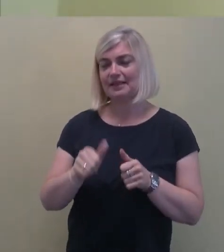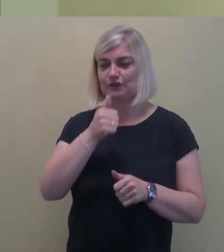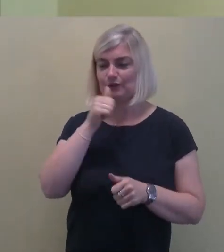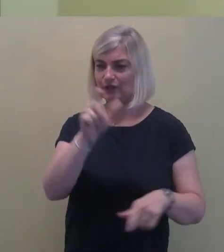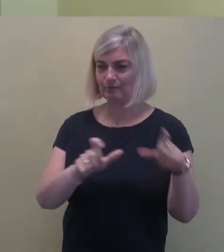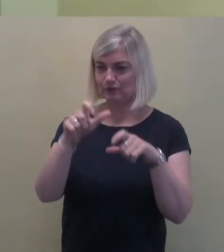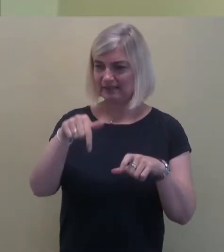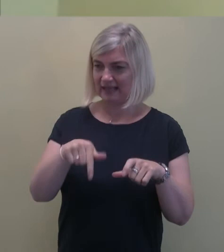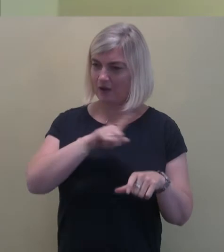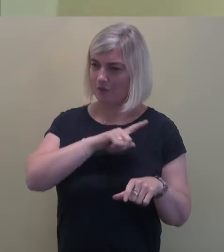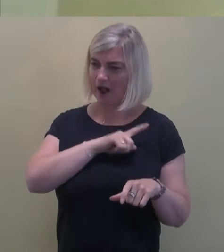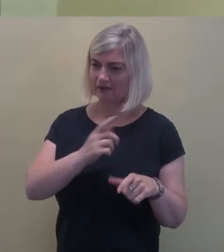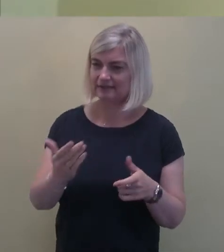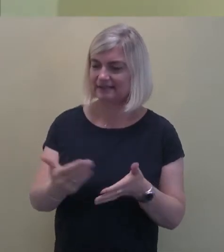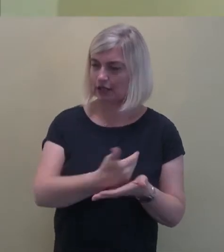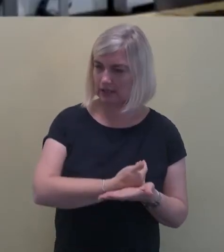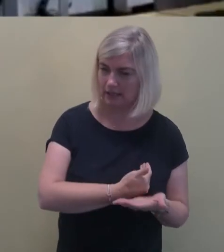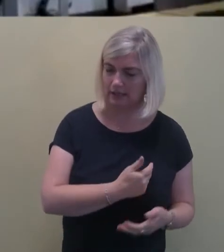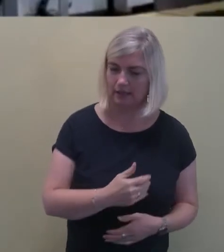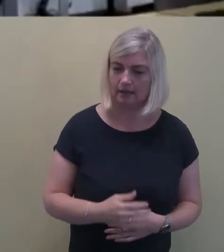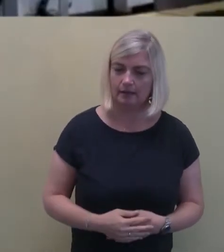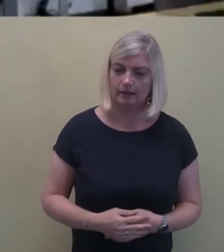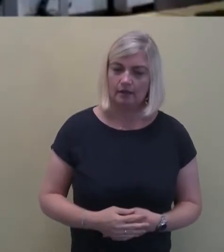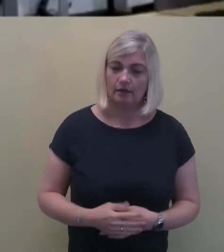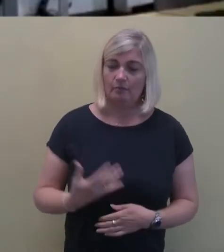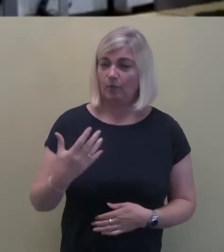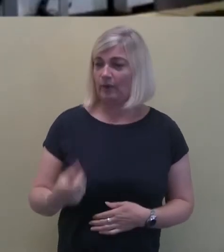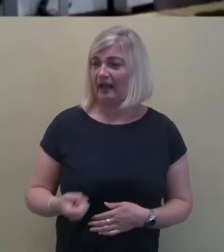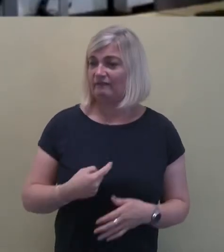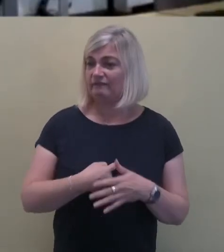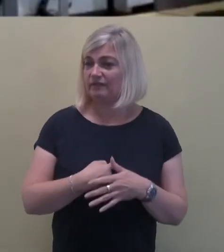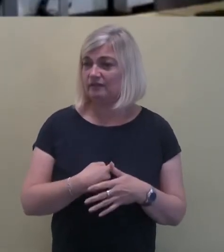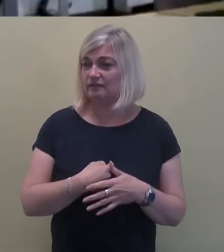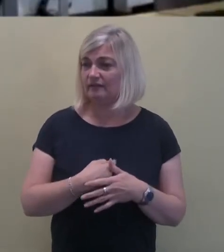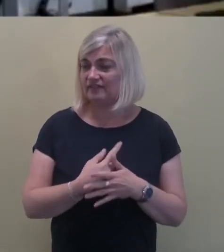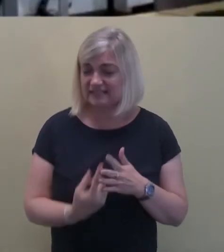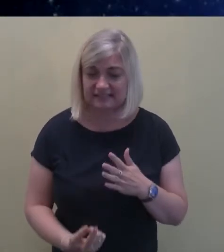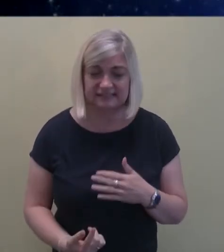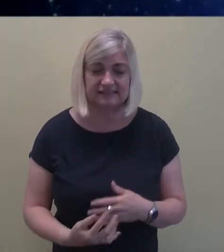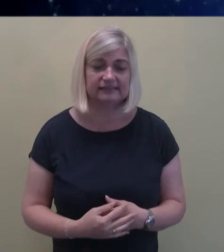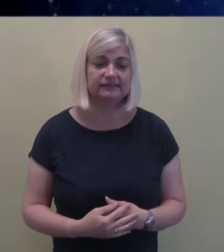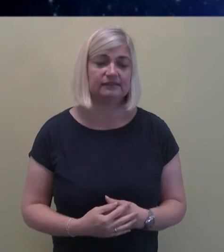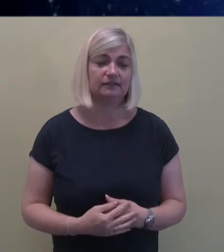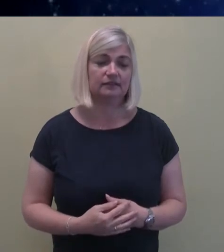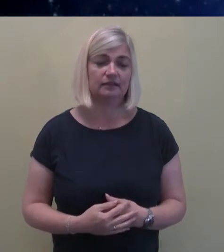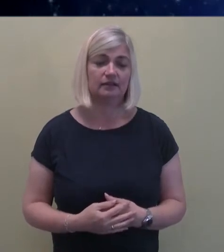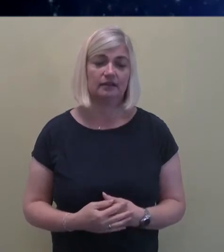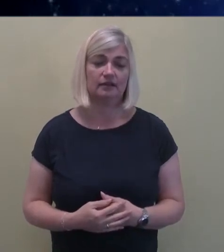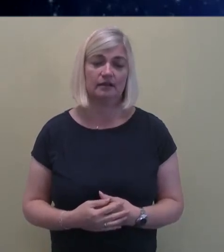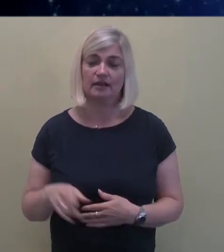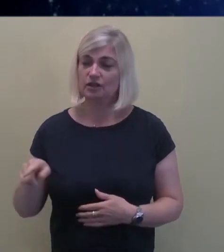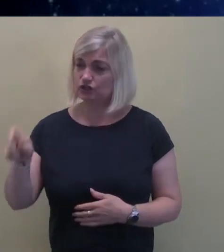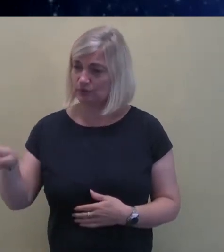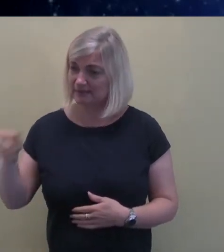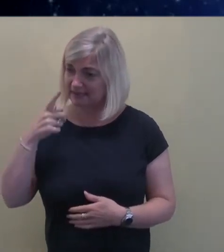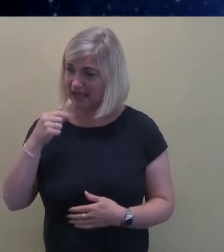they start the course is going to speak to the student. Yeah, NUS is absolutely fantastic. It's a really... Yeah. Can I just add something to what Neela just said,